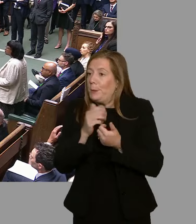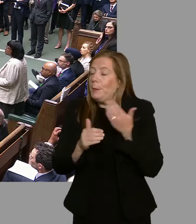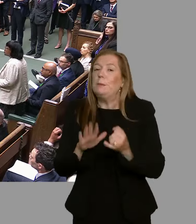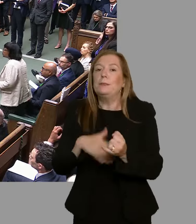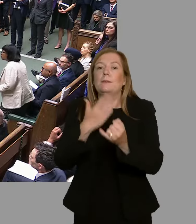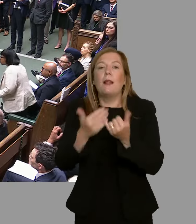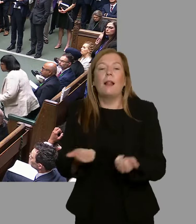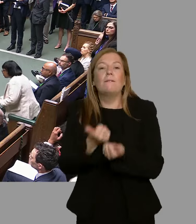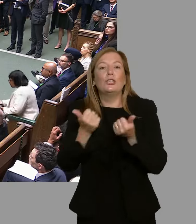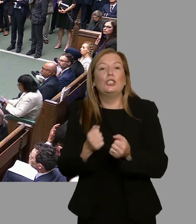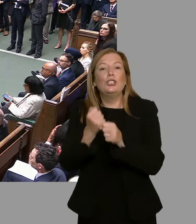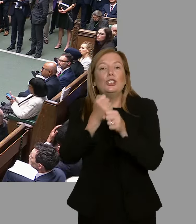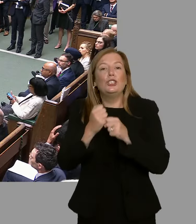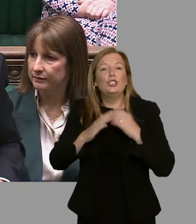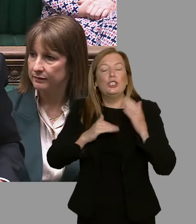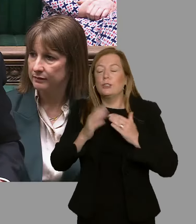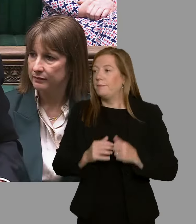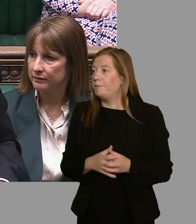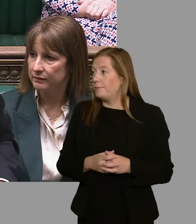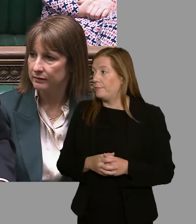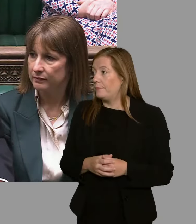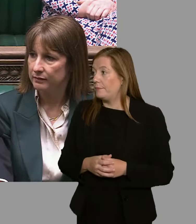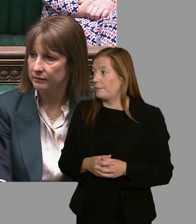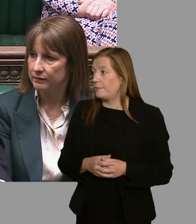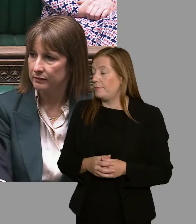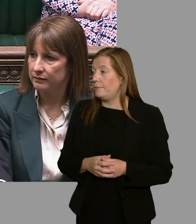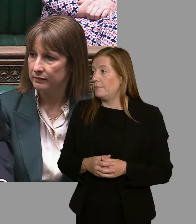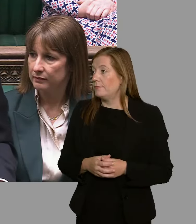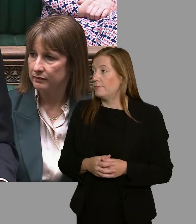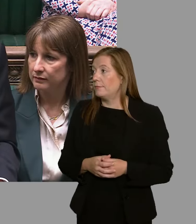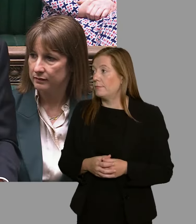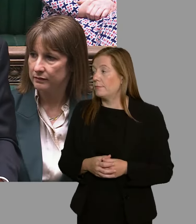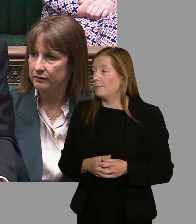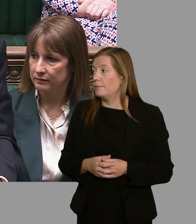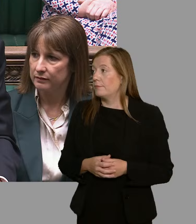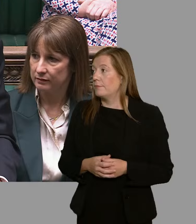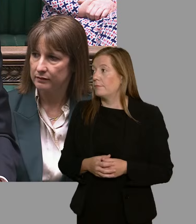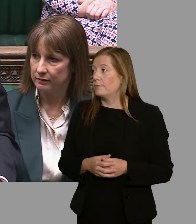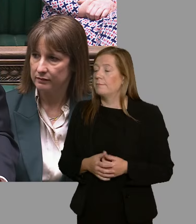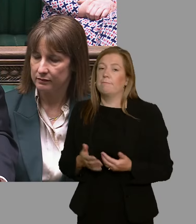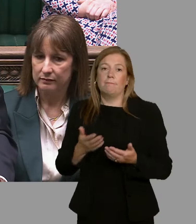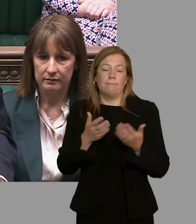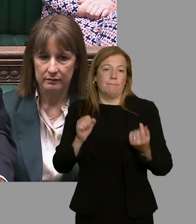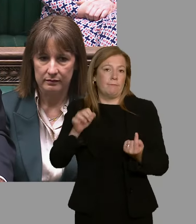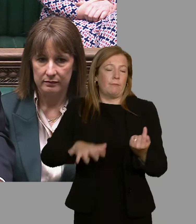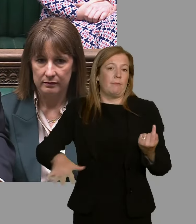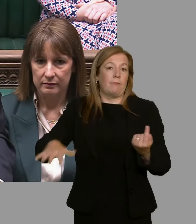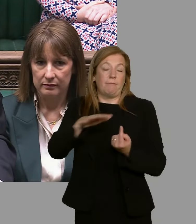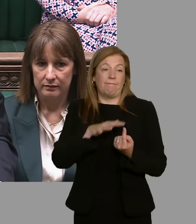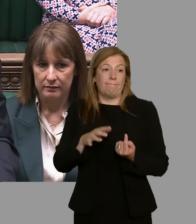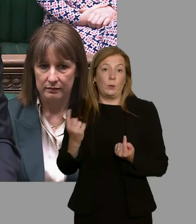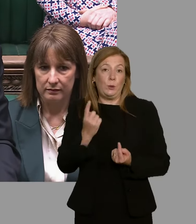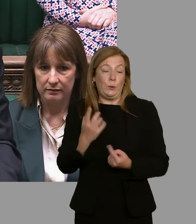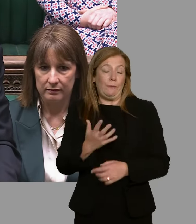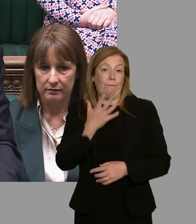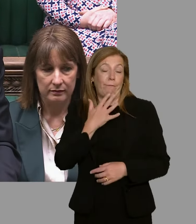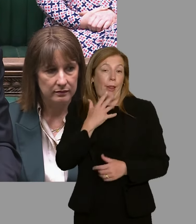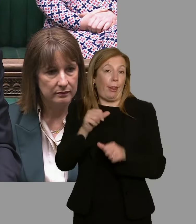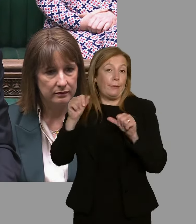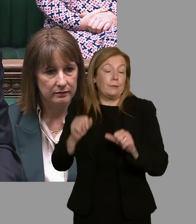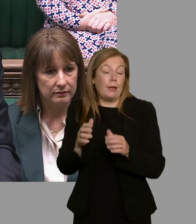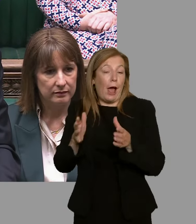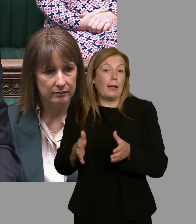The honourable member's constituents have been badly let down by the previous government's empty promises, which we're never going to deliver. We put